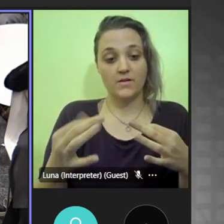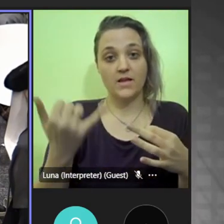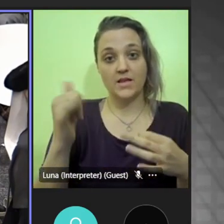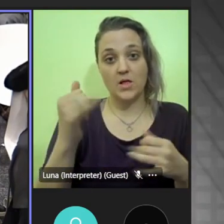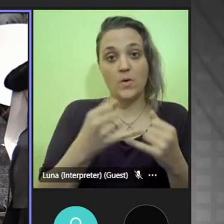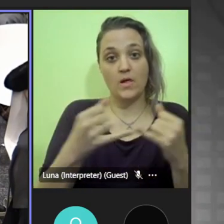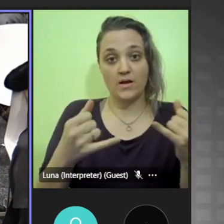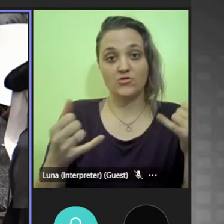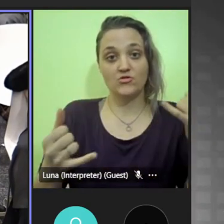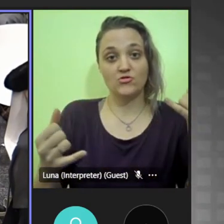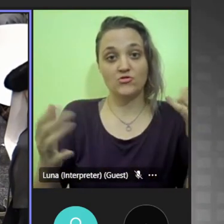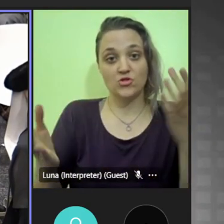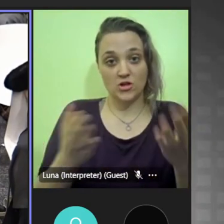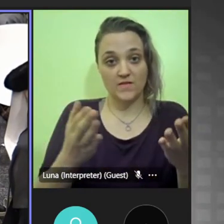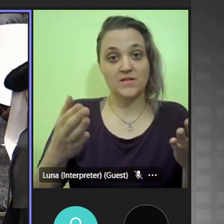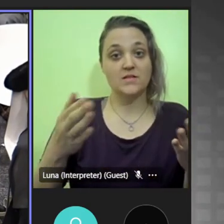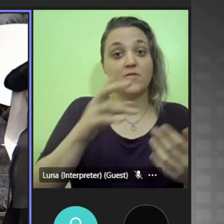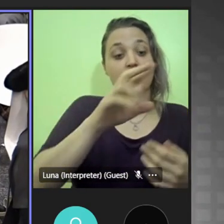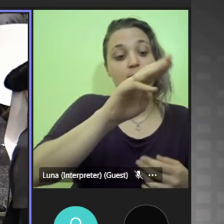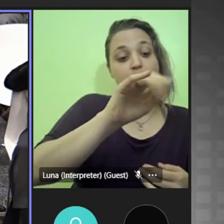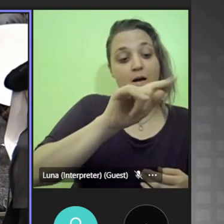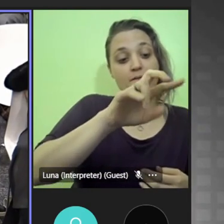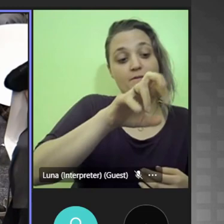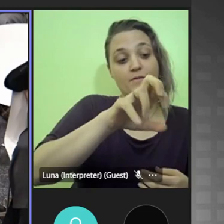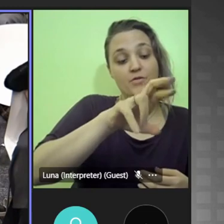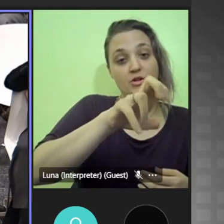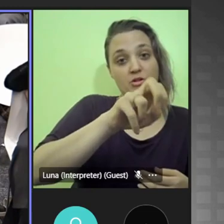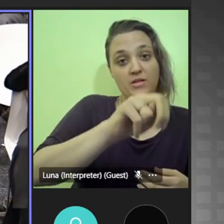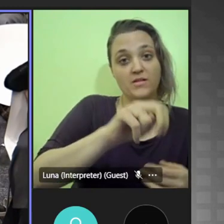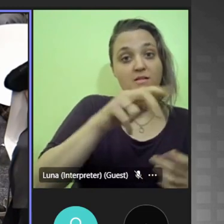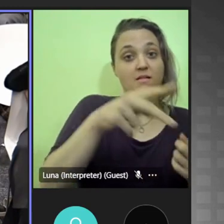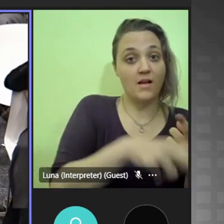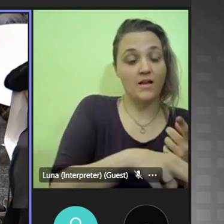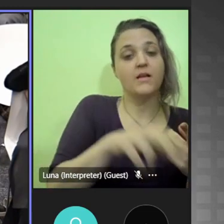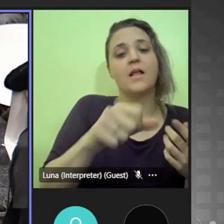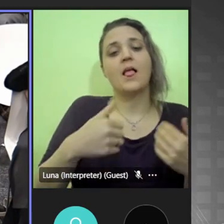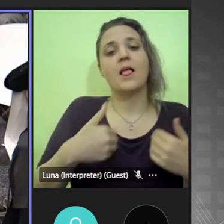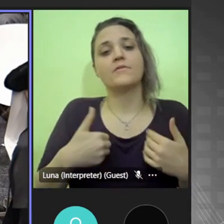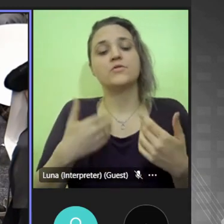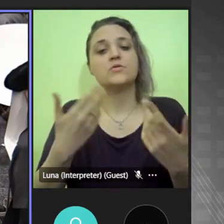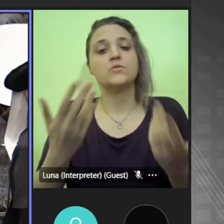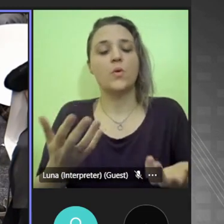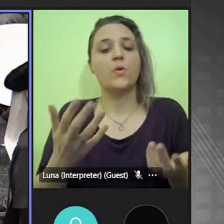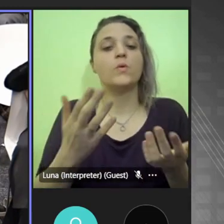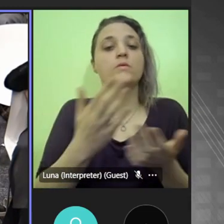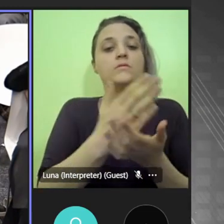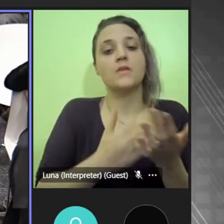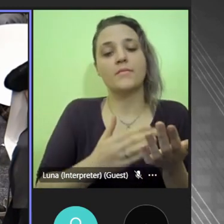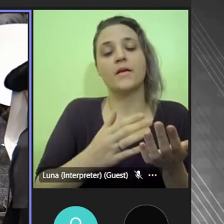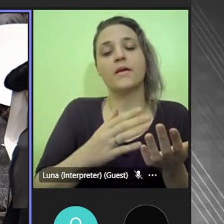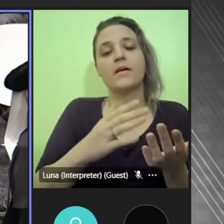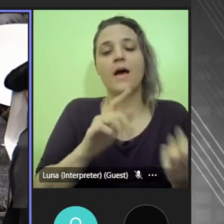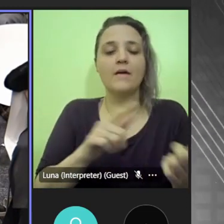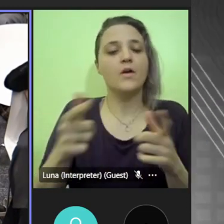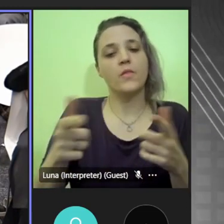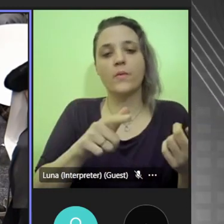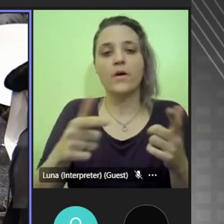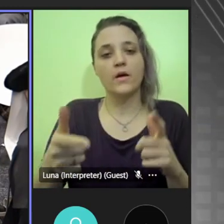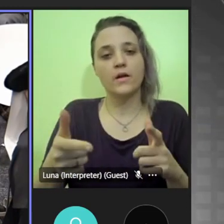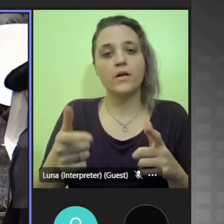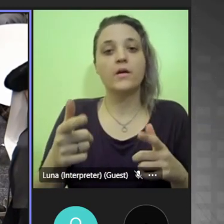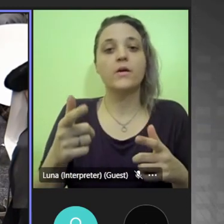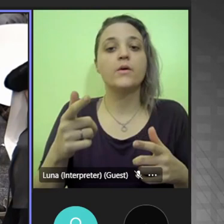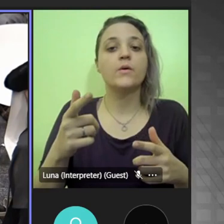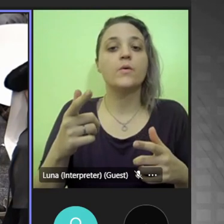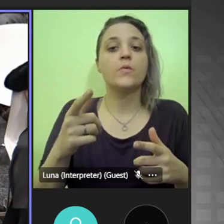instead of cutting the Yellow Line service from Mount Vernon, can have it so like some will like